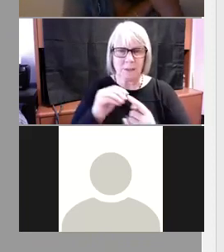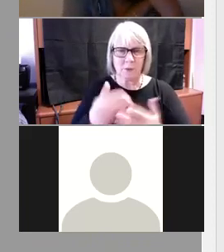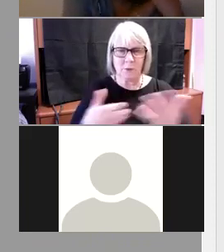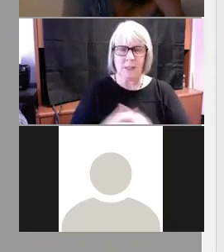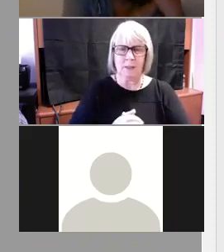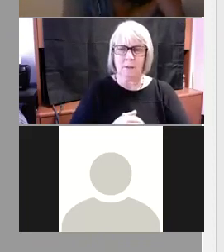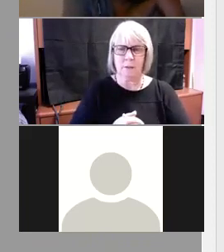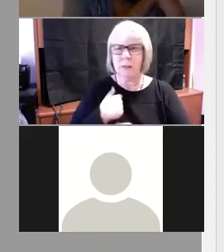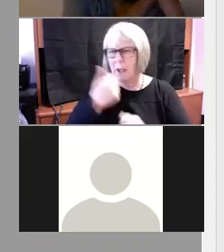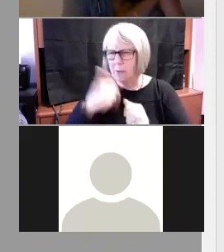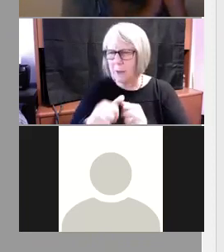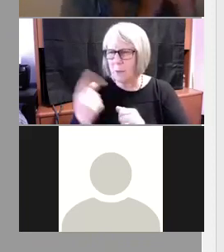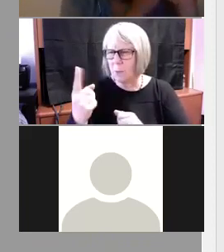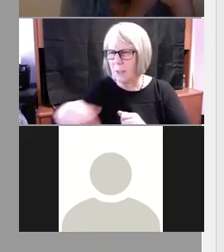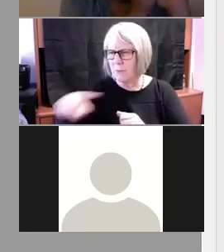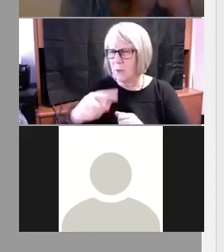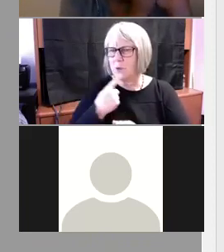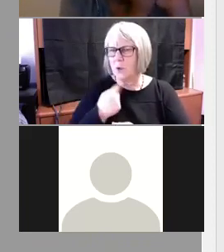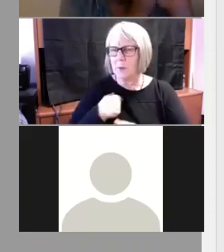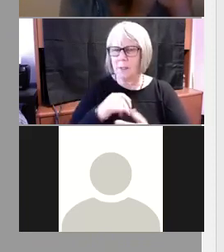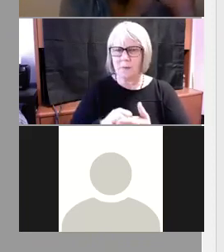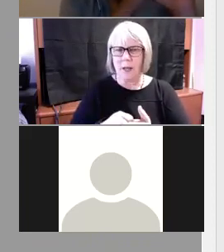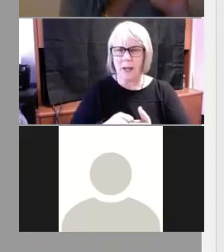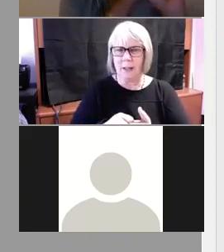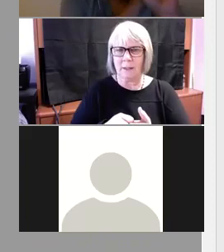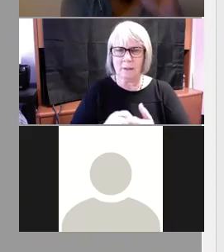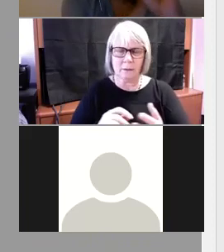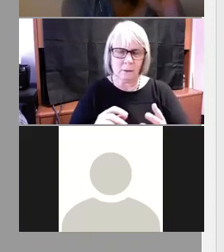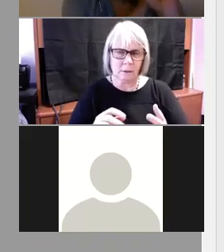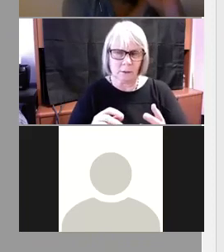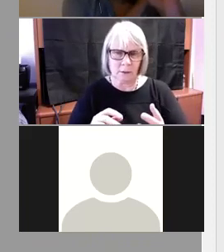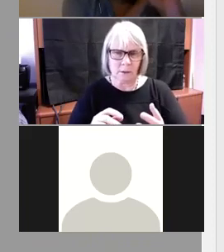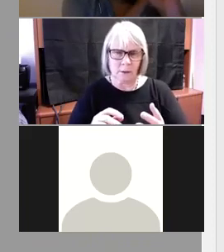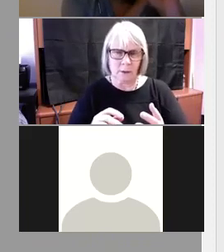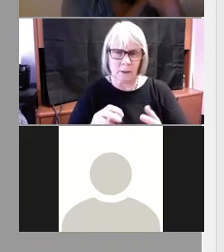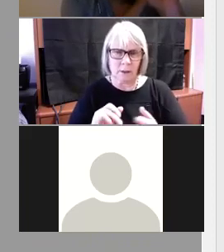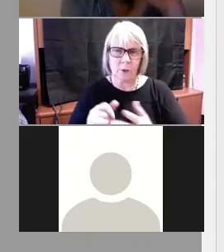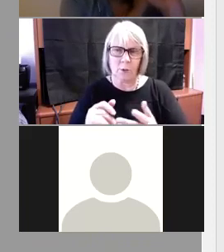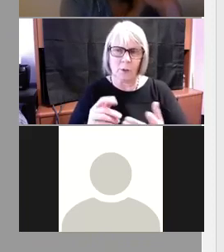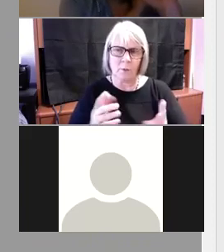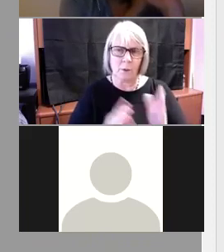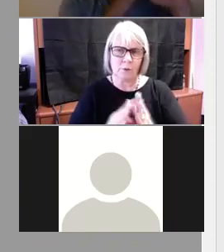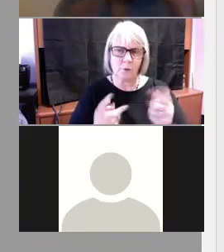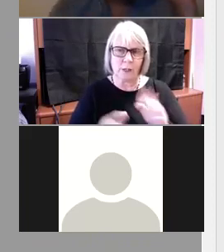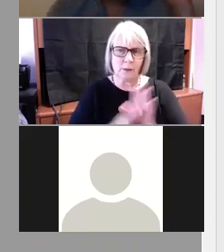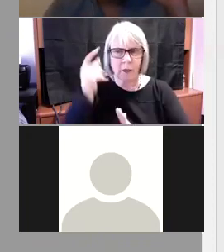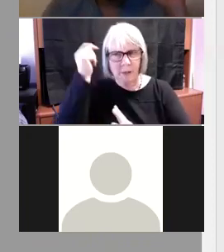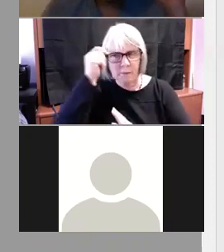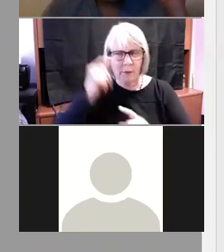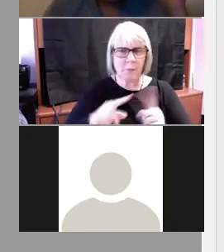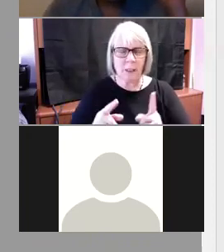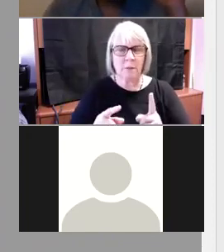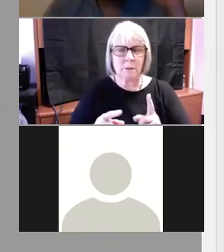I remember that one of you told me that it could be a 2D array, and some of you also told me that it could be a linked